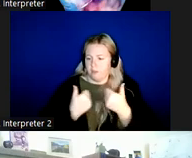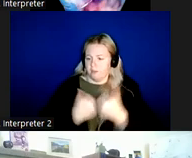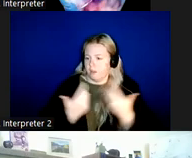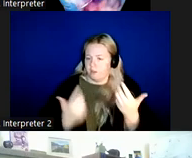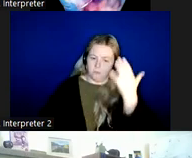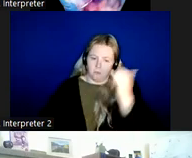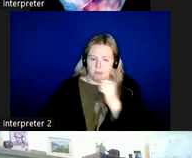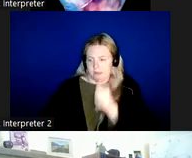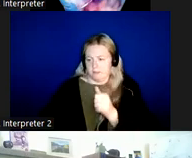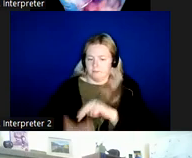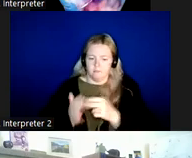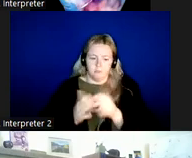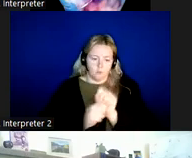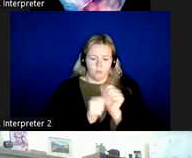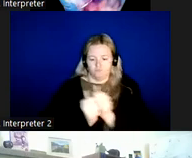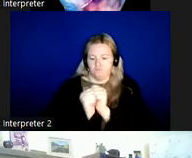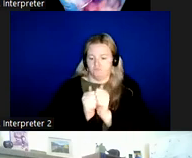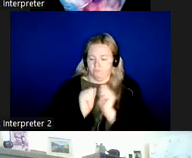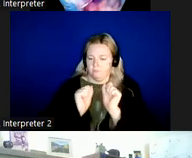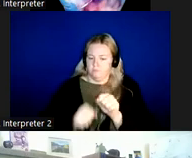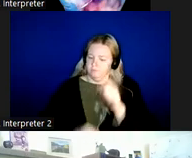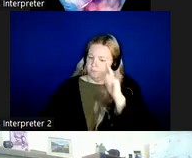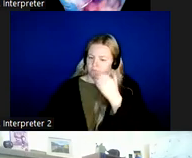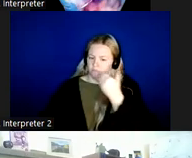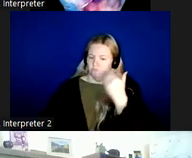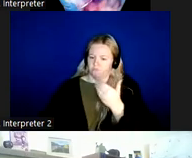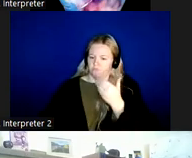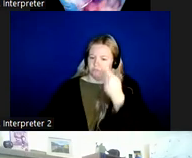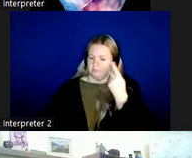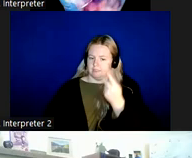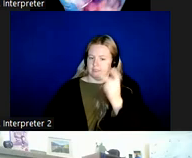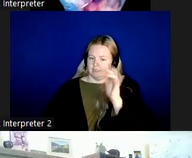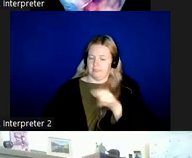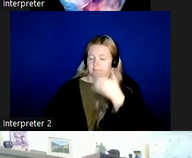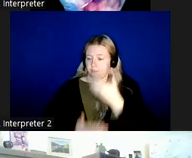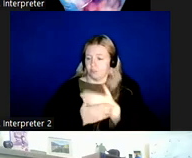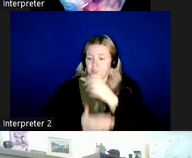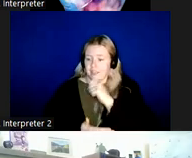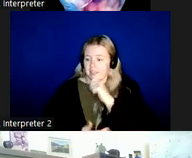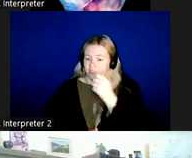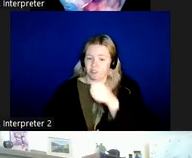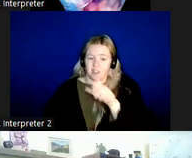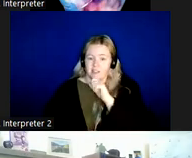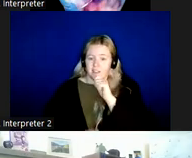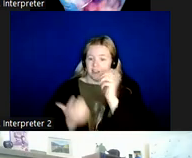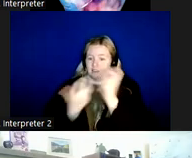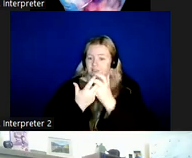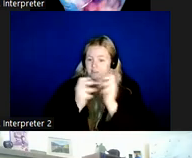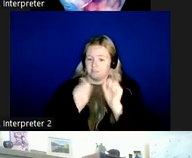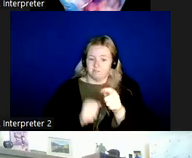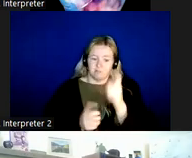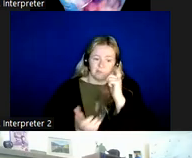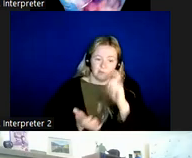just collaborate with each other. So it's really great to see, great for all ages. You'll notice here, this